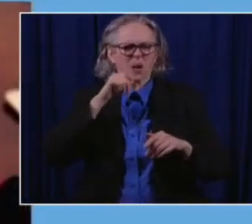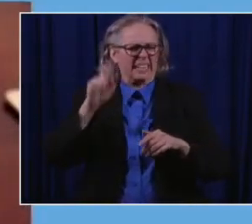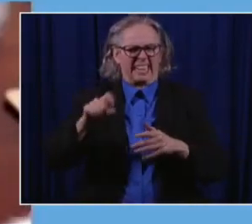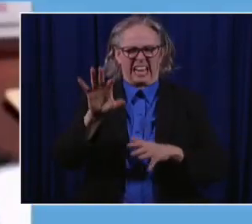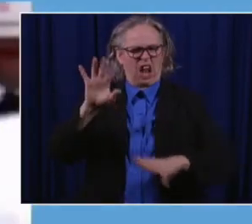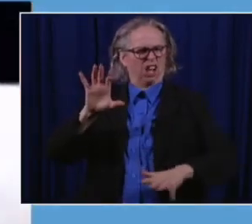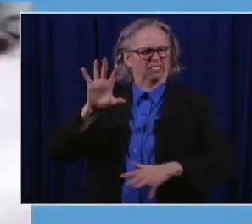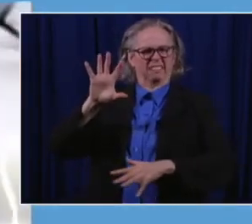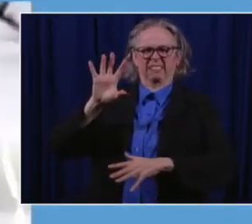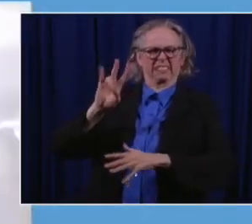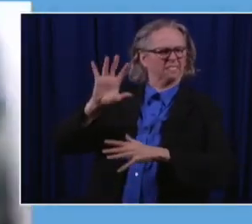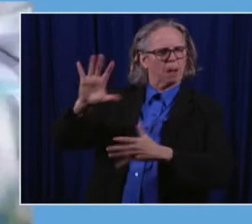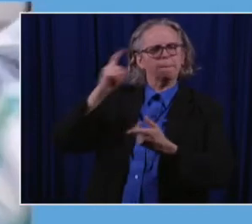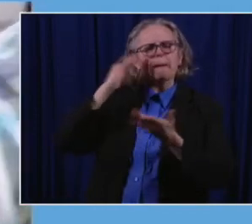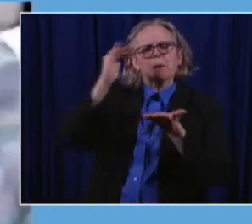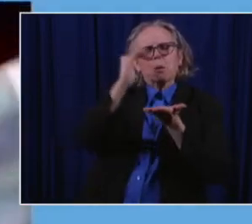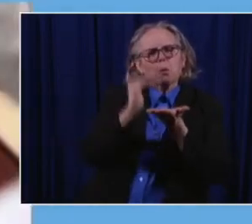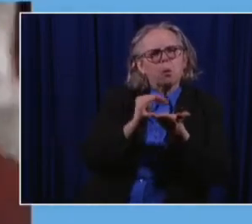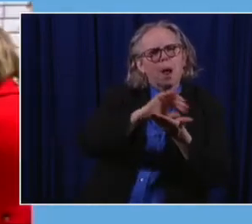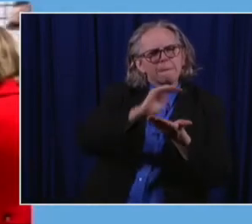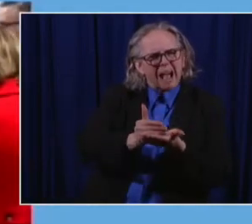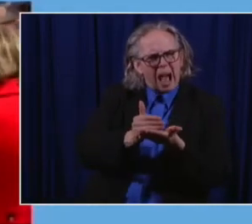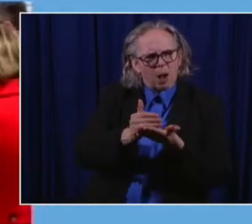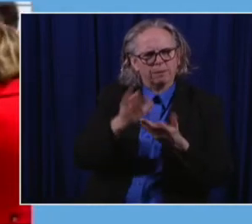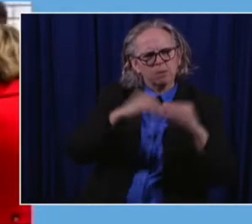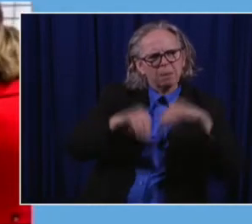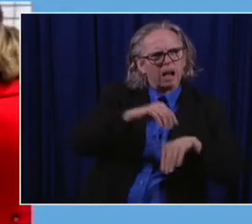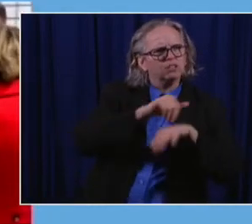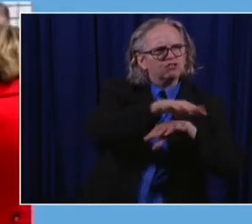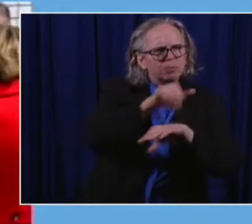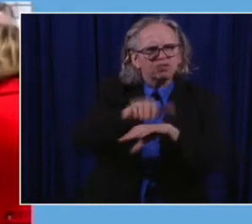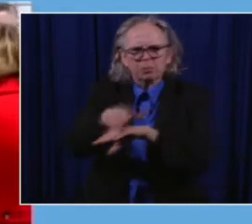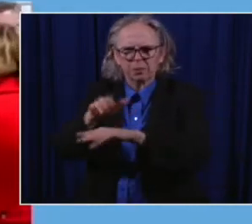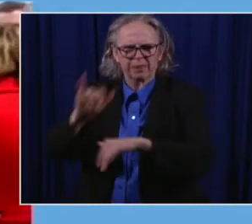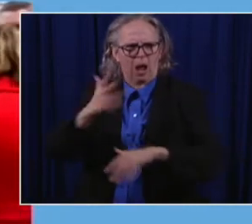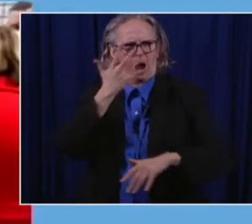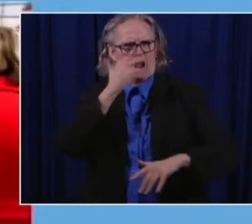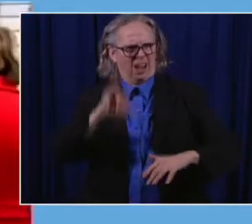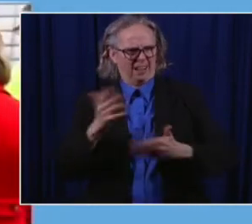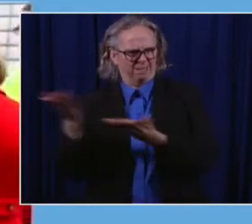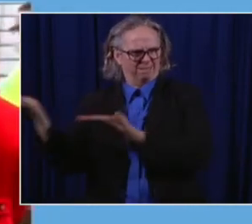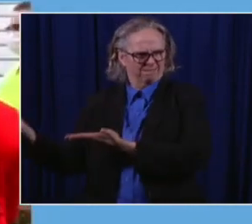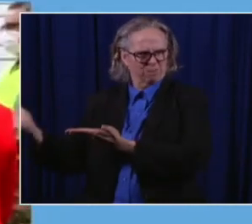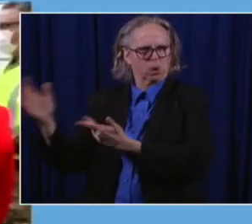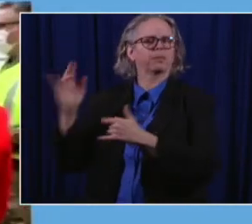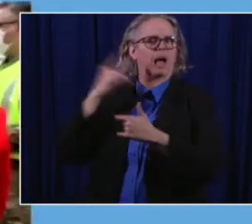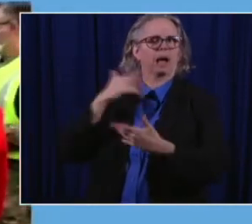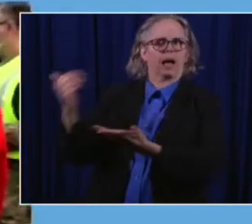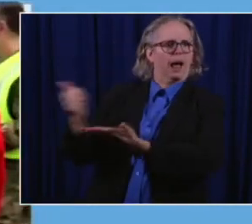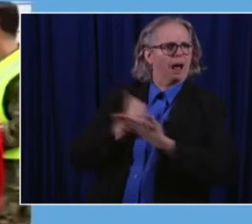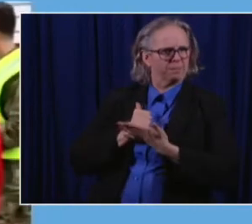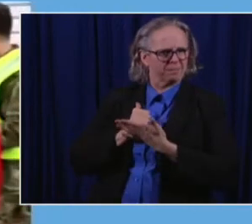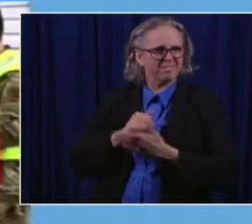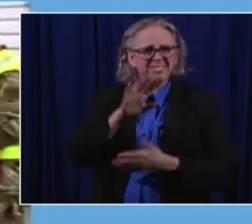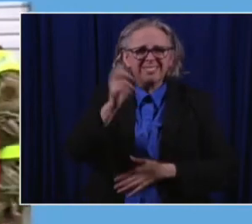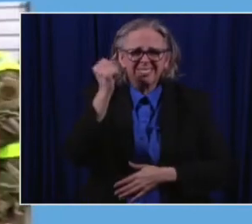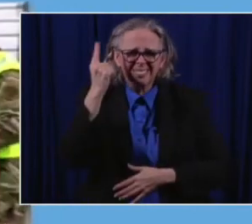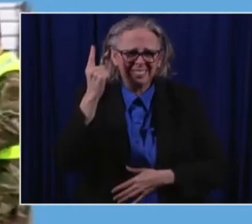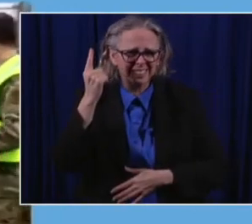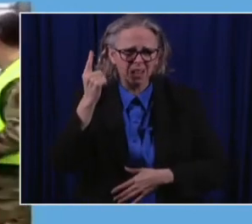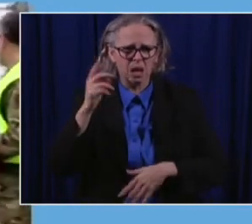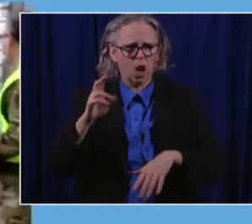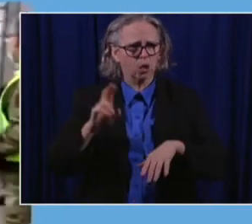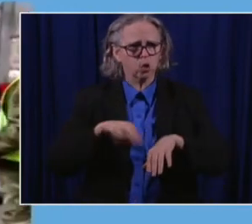And the National Guard is working on repackaging. It's not your normal repackaging.